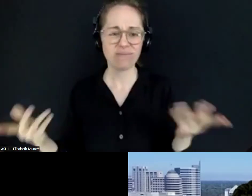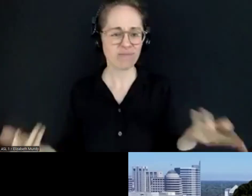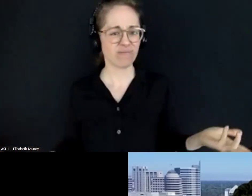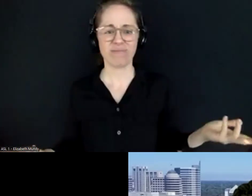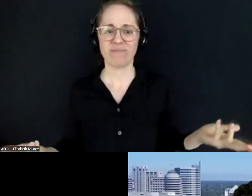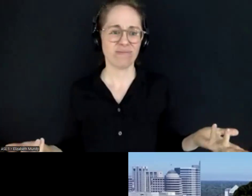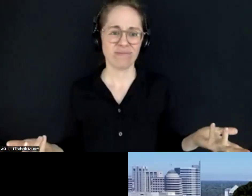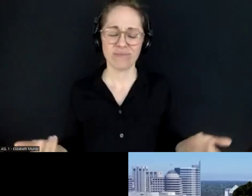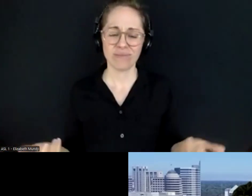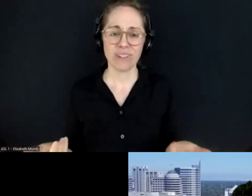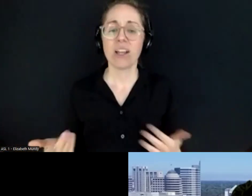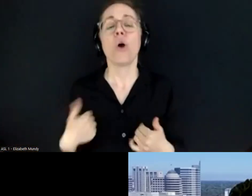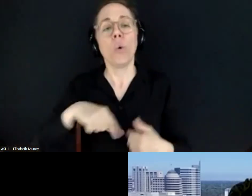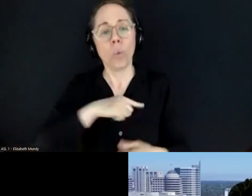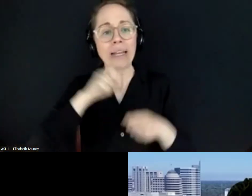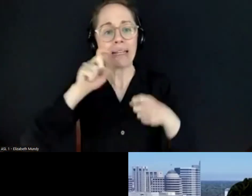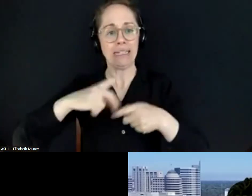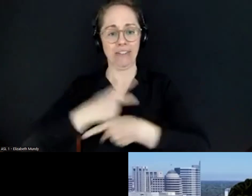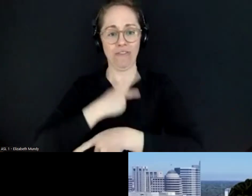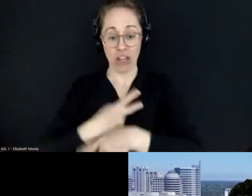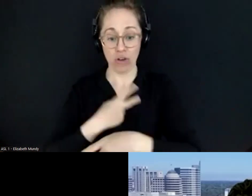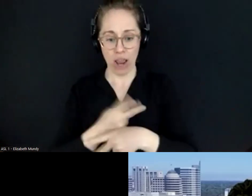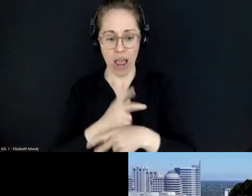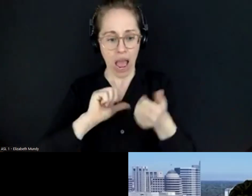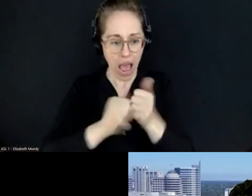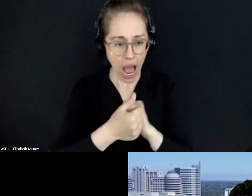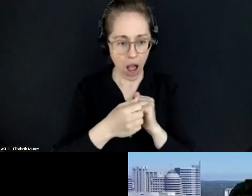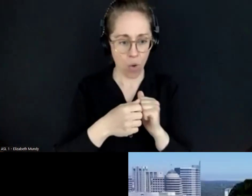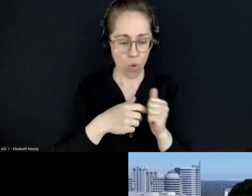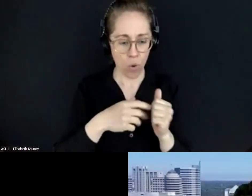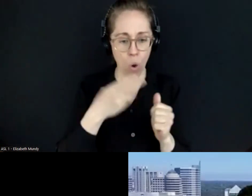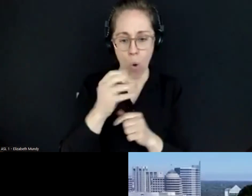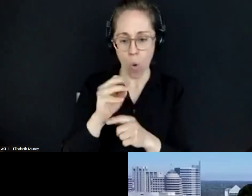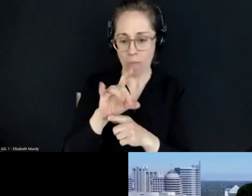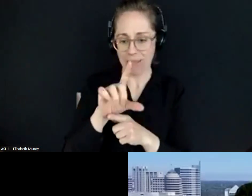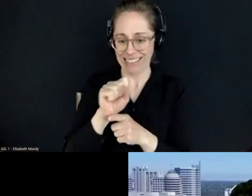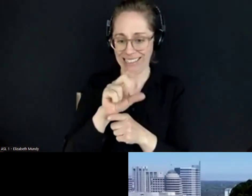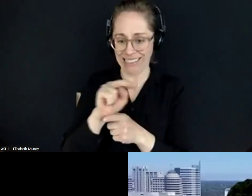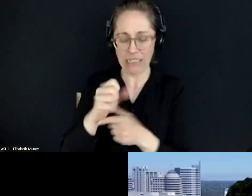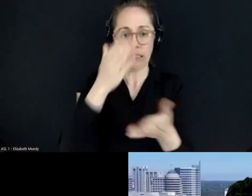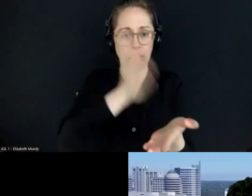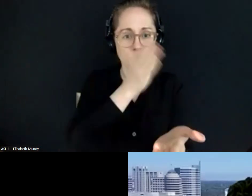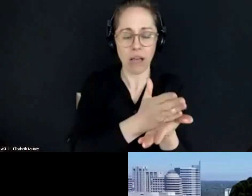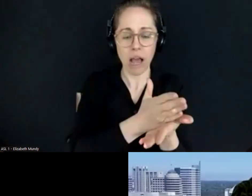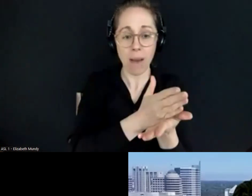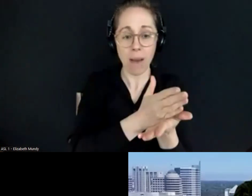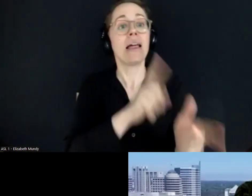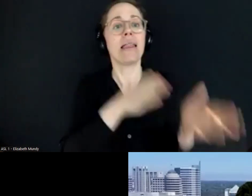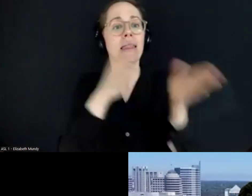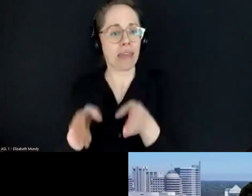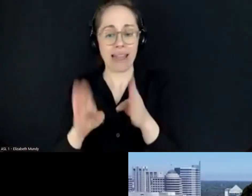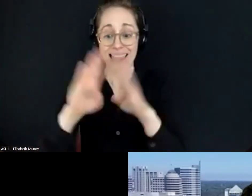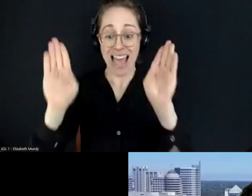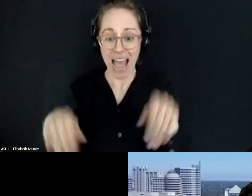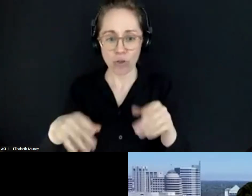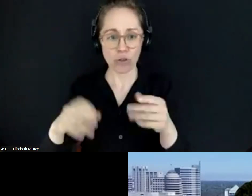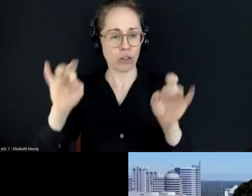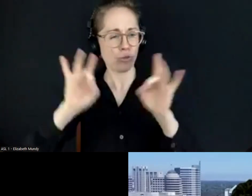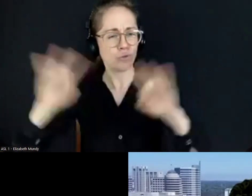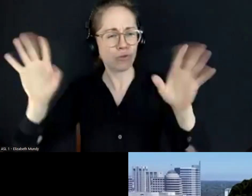got to figure out how we first prevent homelessness from happening in the first place, and then resolve that housing crisis for our elders as quickly